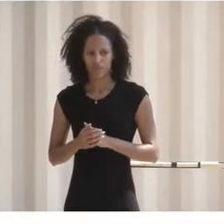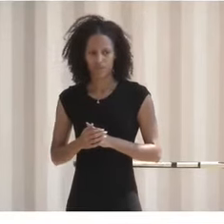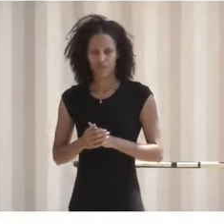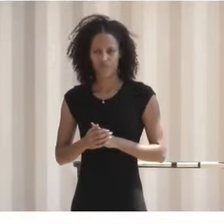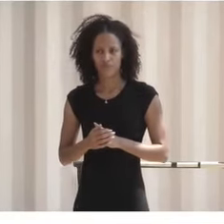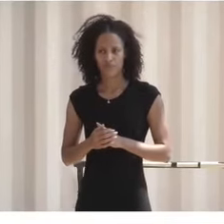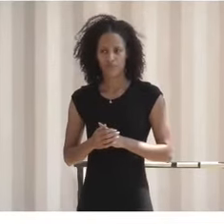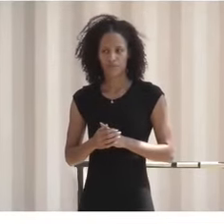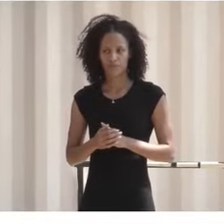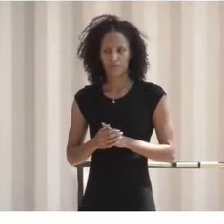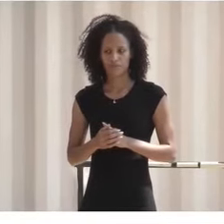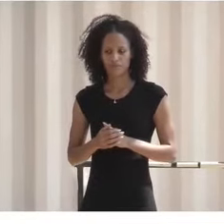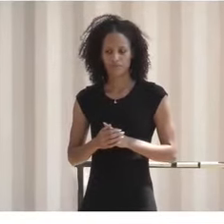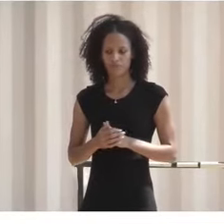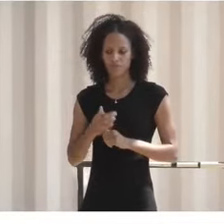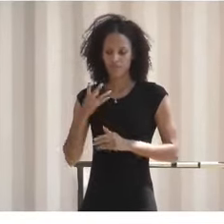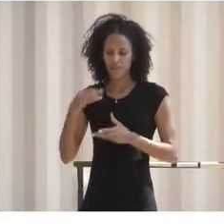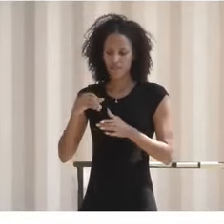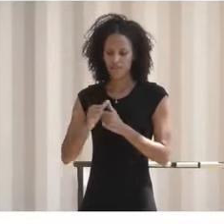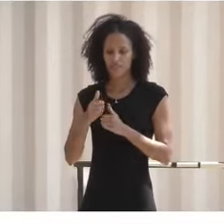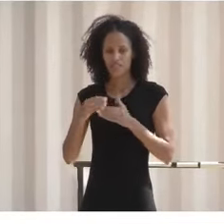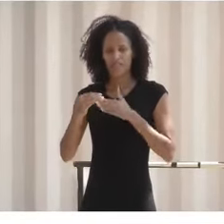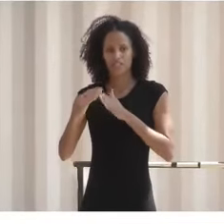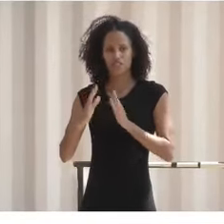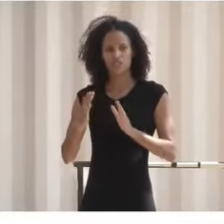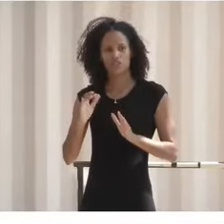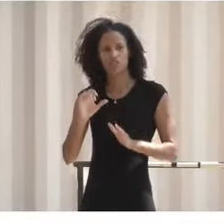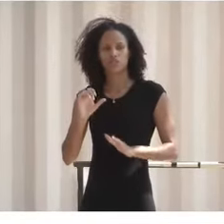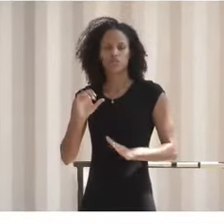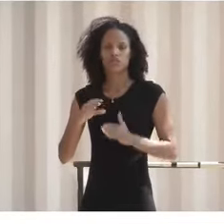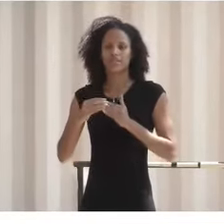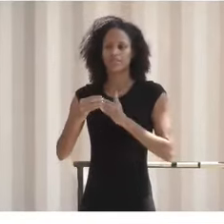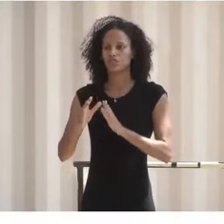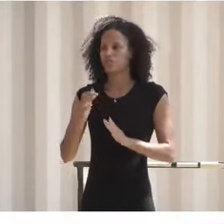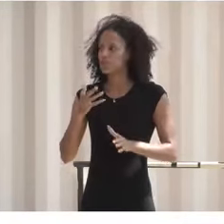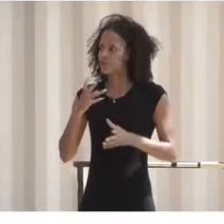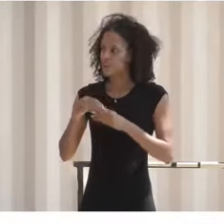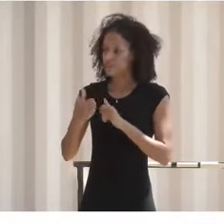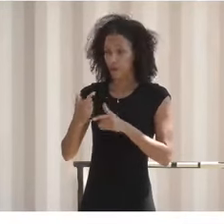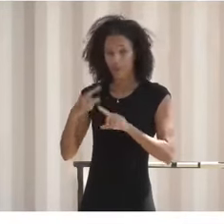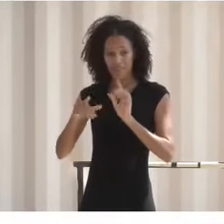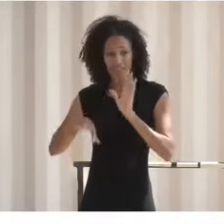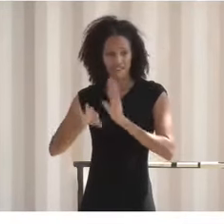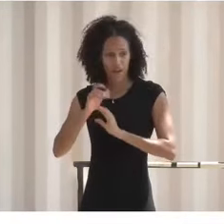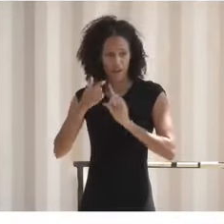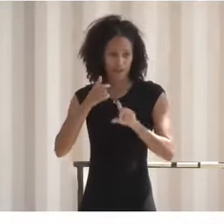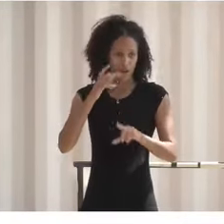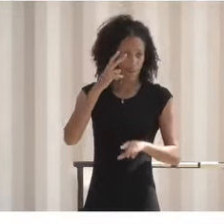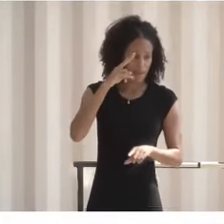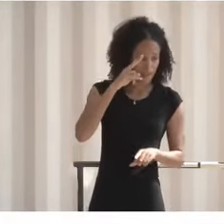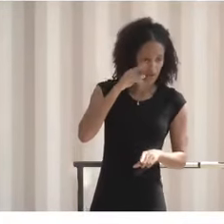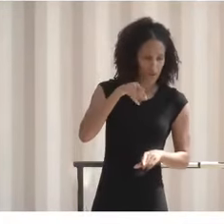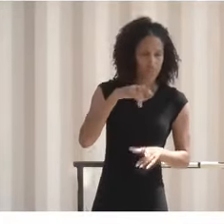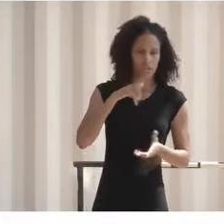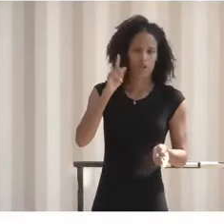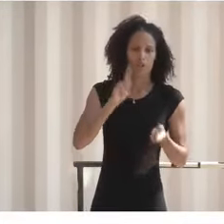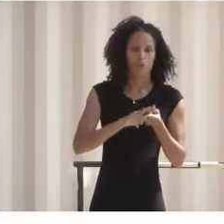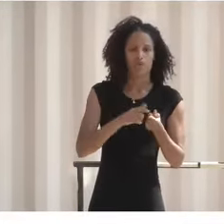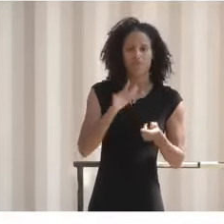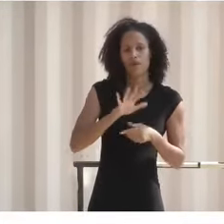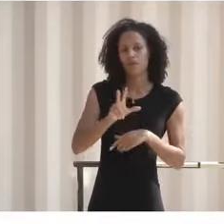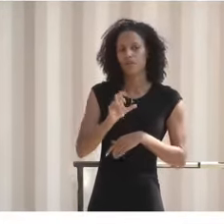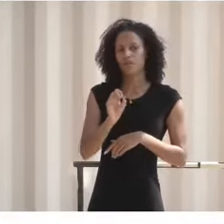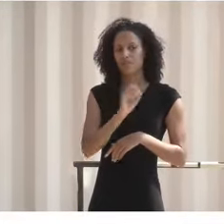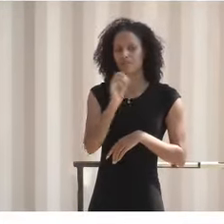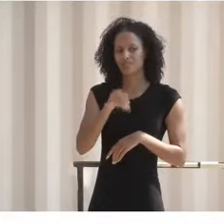the leadership of those partner organizations. And they found that for Mexico, which was the lowest, it was around